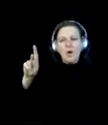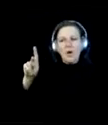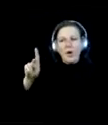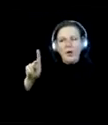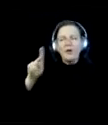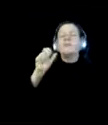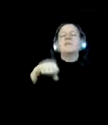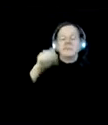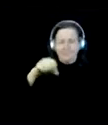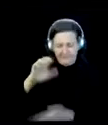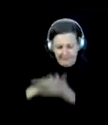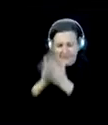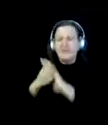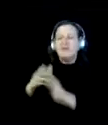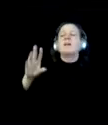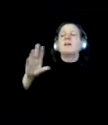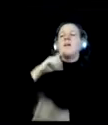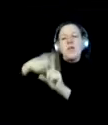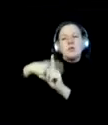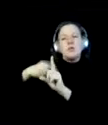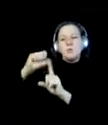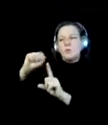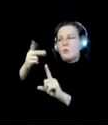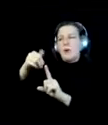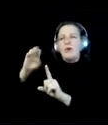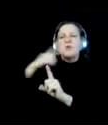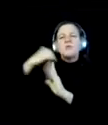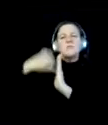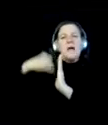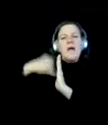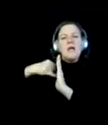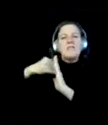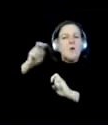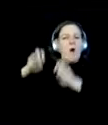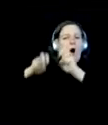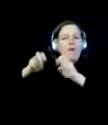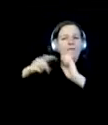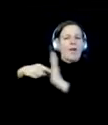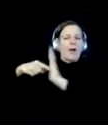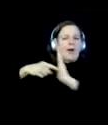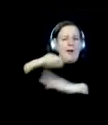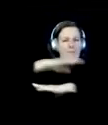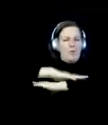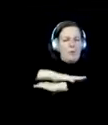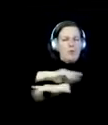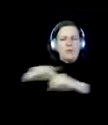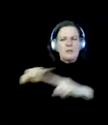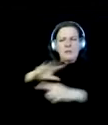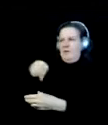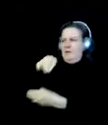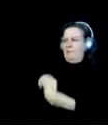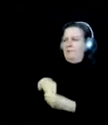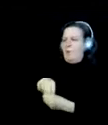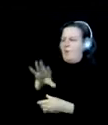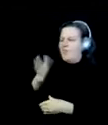of like rental space for art fair booths or something, but within a kind of other